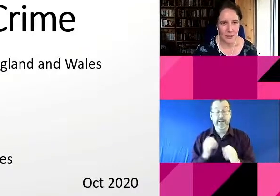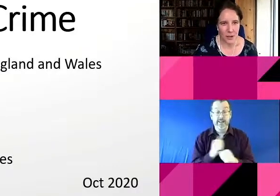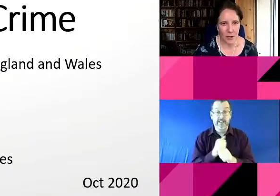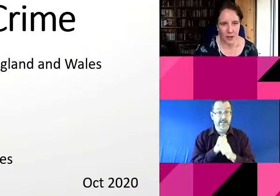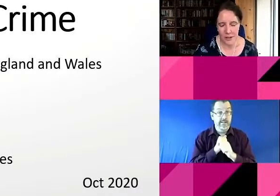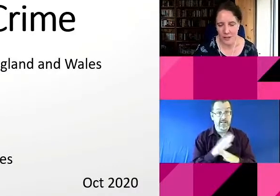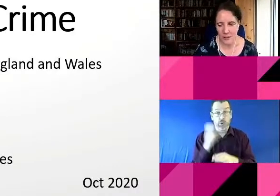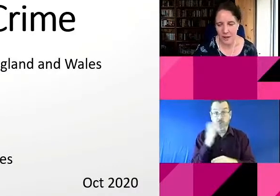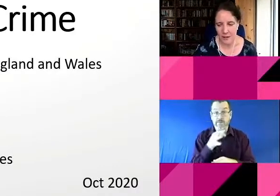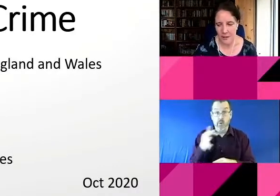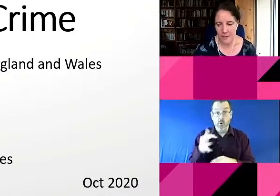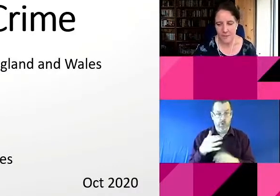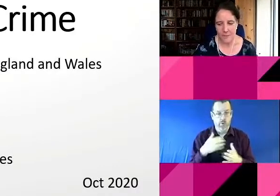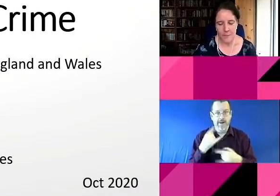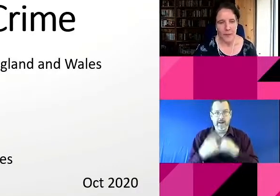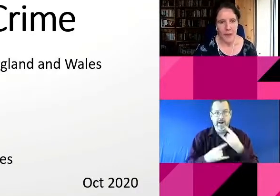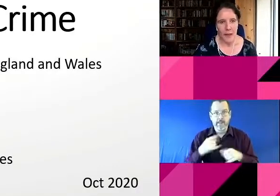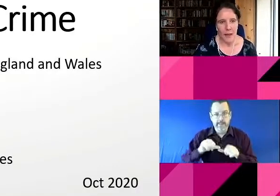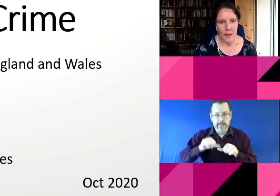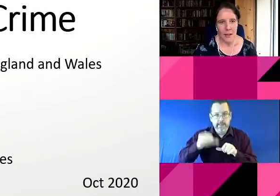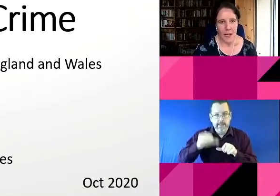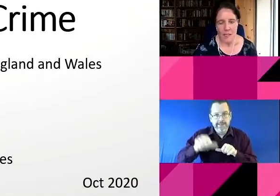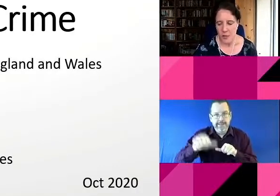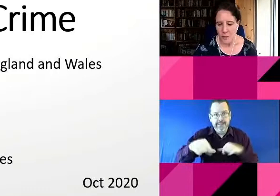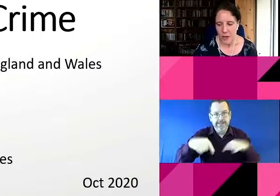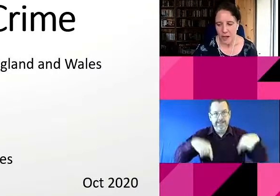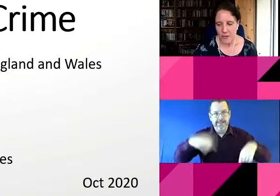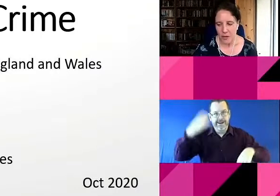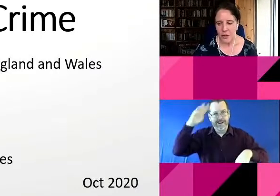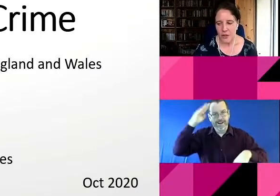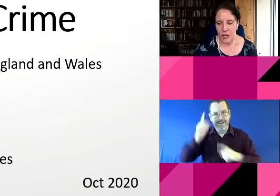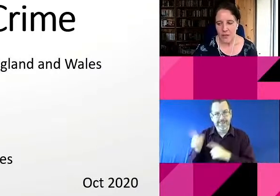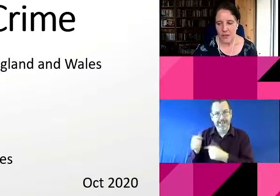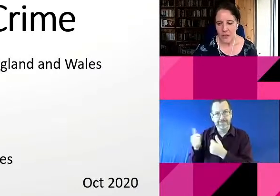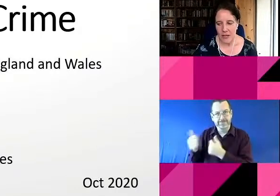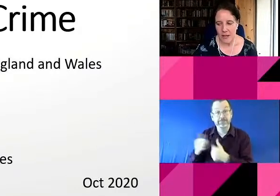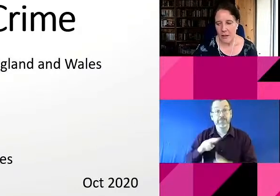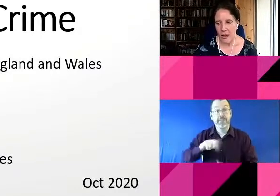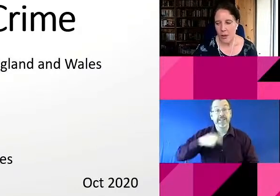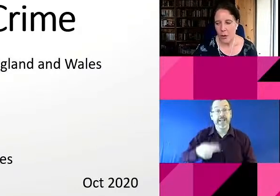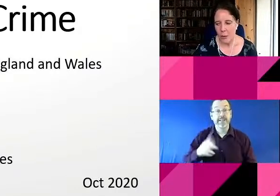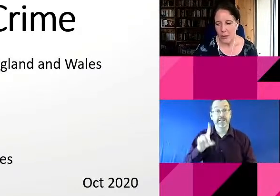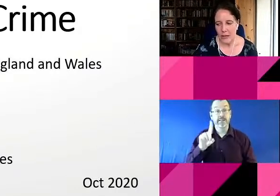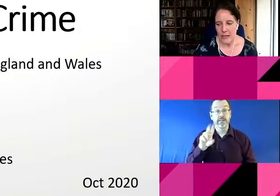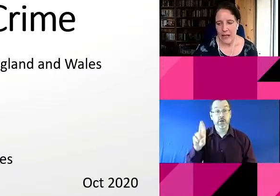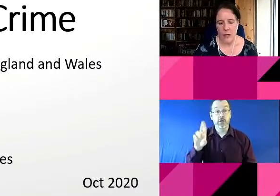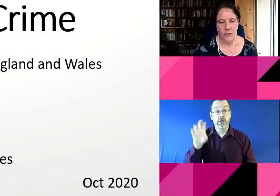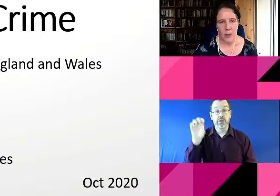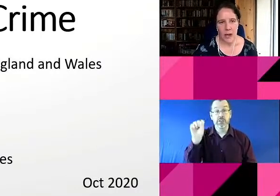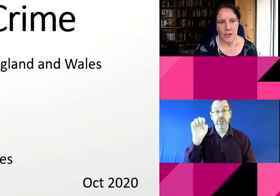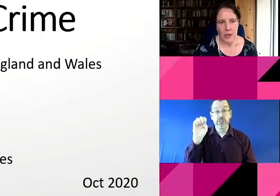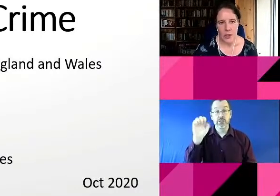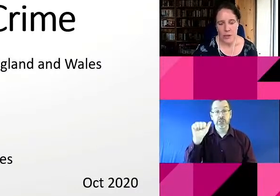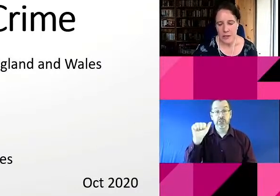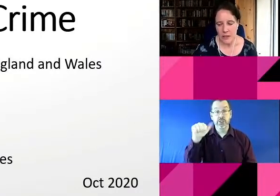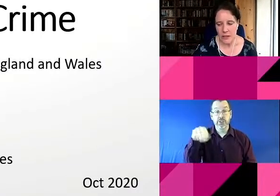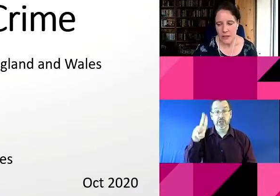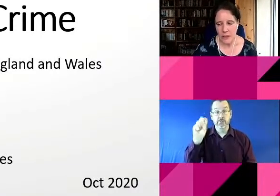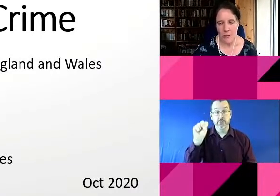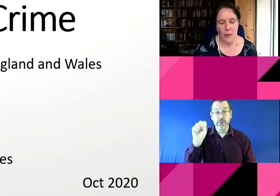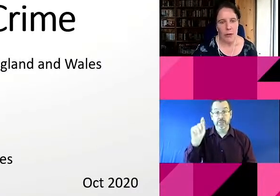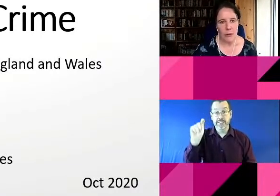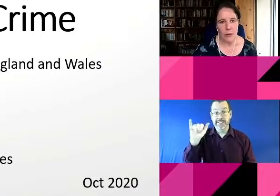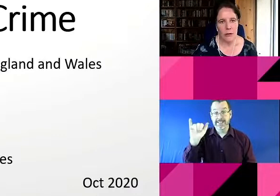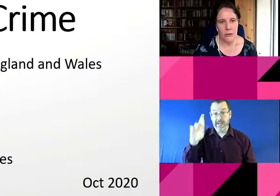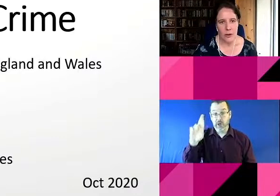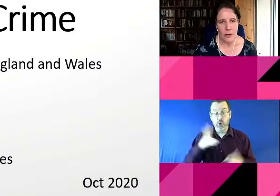in this regard in Ireland. Next up, we have Dr. Seamus Taylor, who is Head of Applied Social Studies